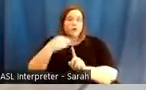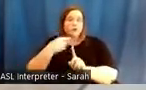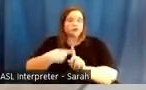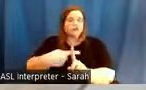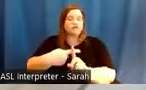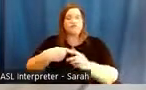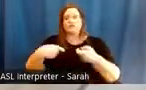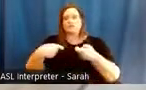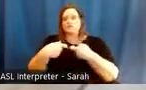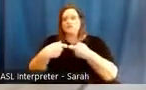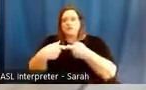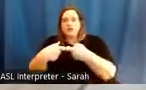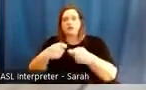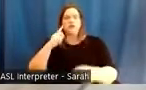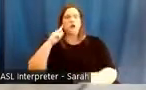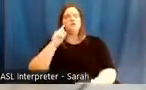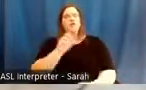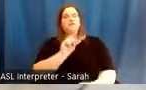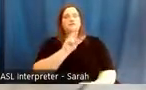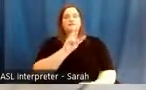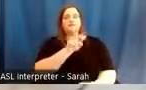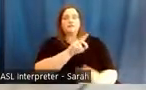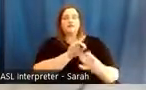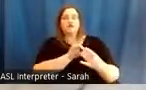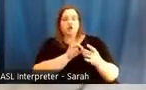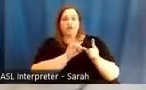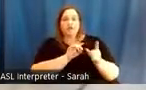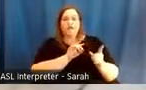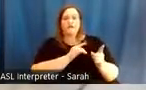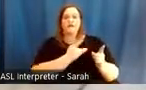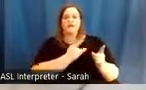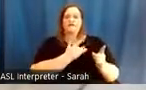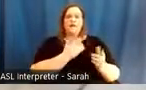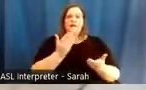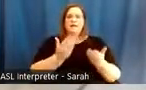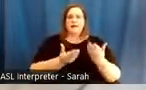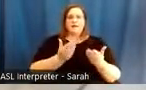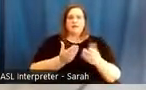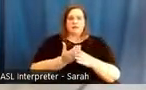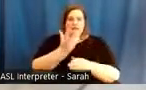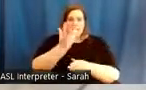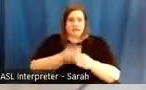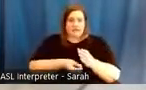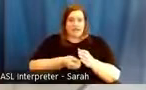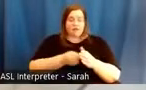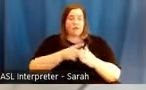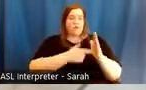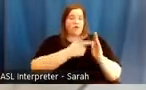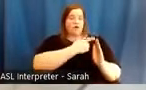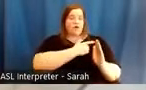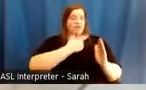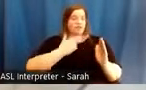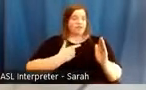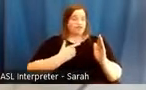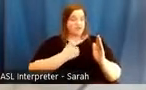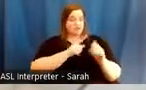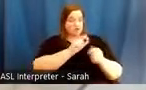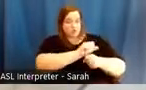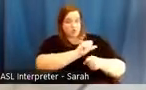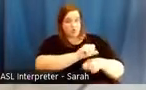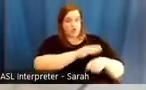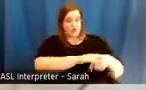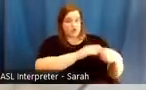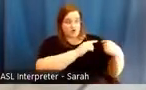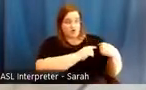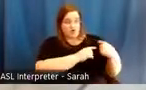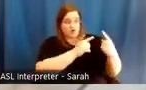I heard Representative Stevens comment earlier that he felt that maybe there was a gap between what the legislature has been working on and what we